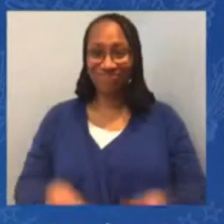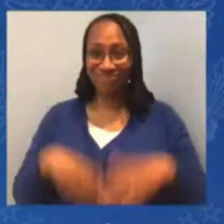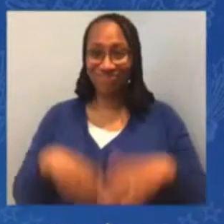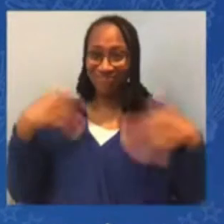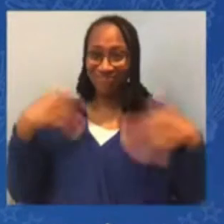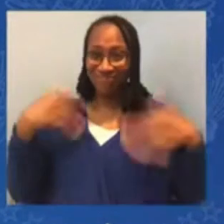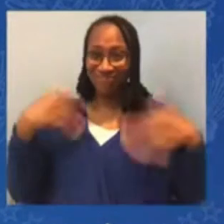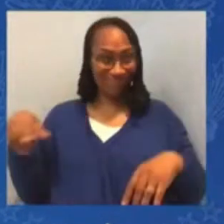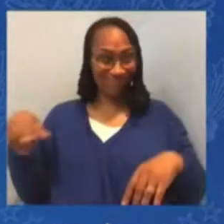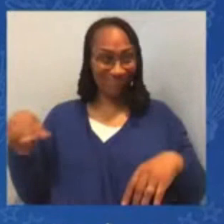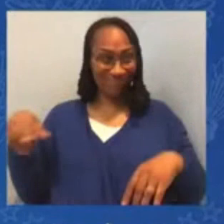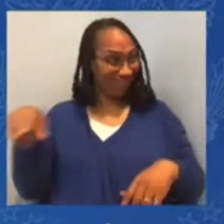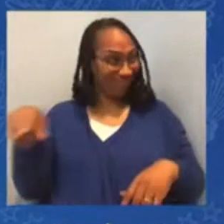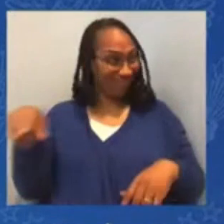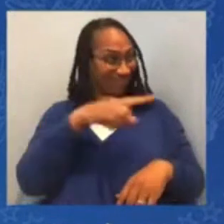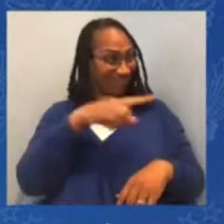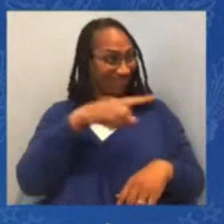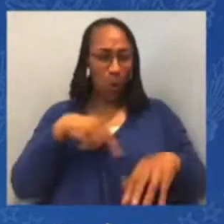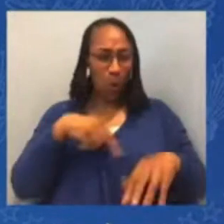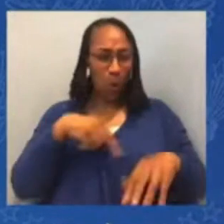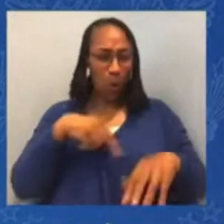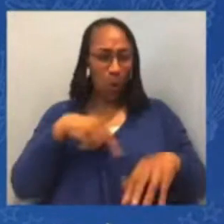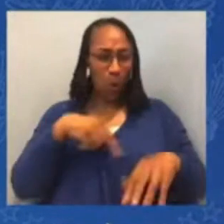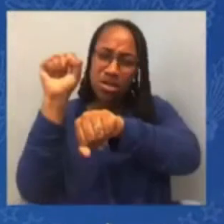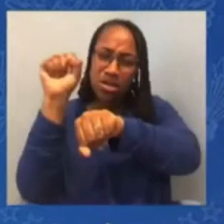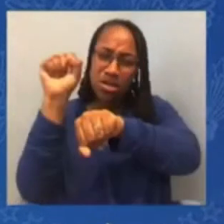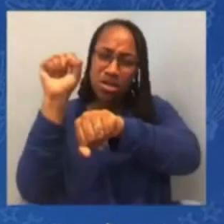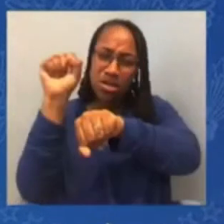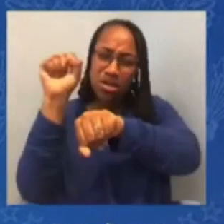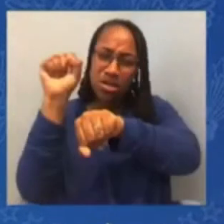I am the only thing standing between you and the President of the United States.